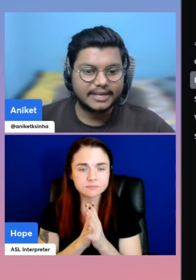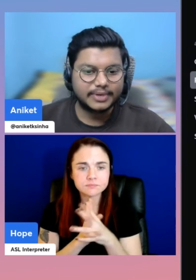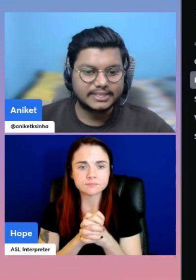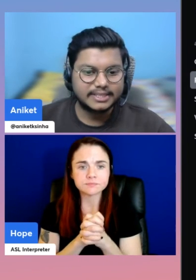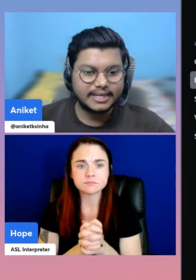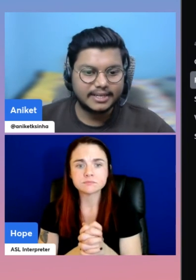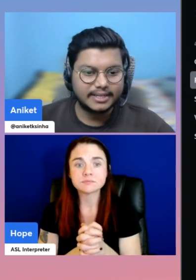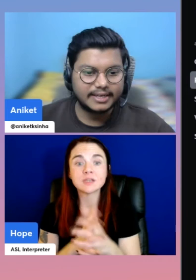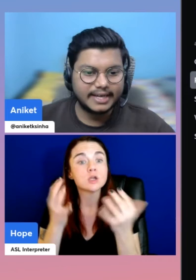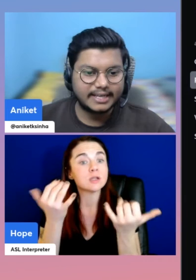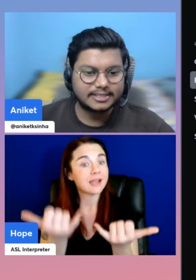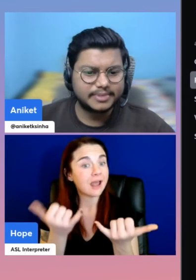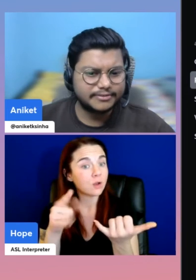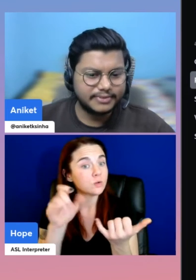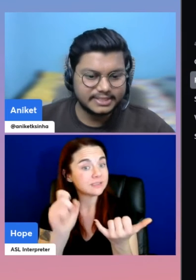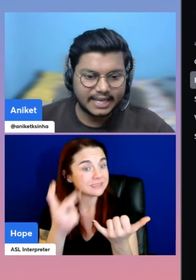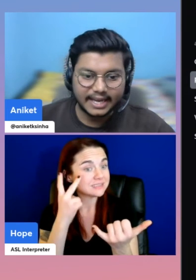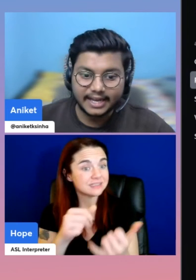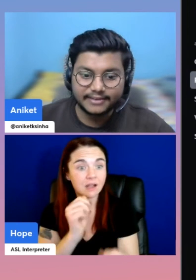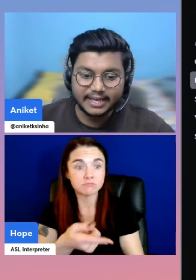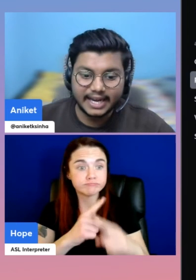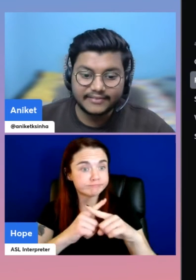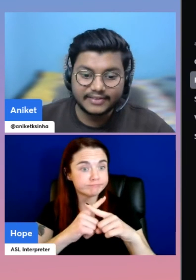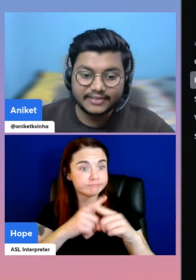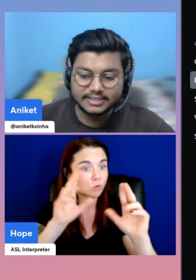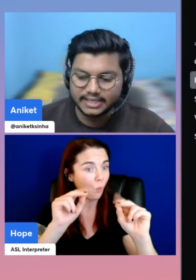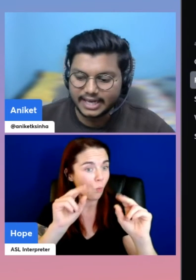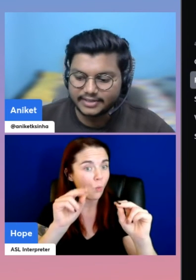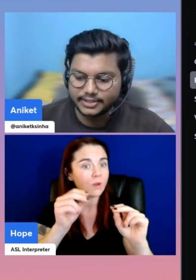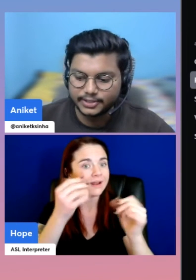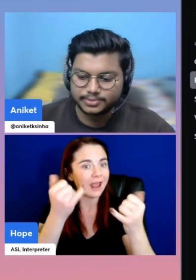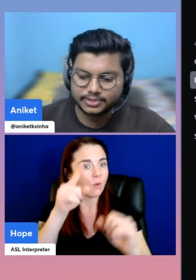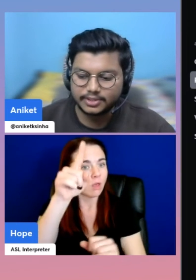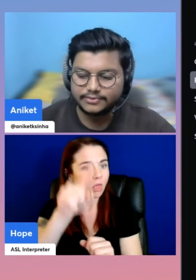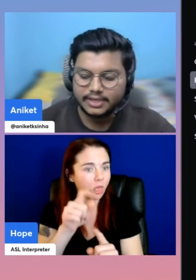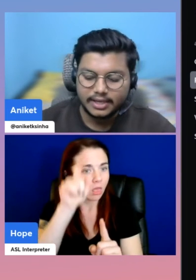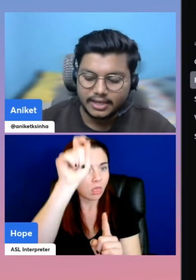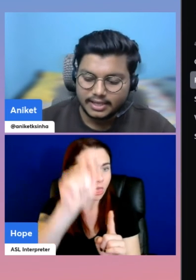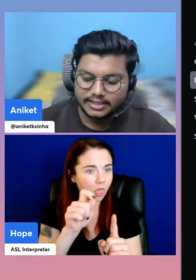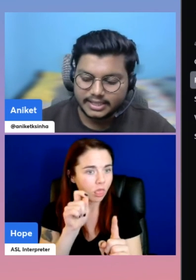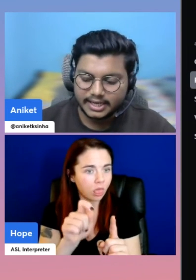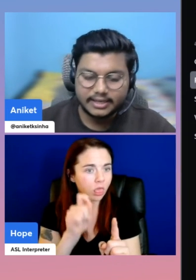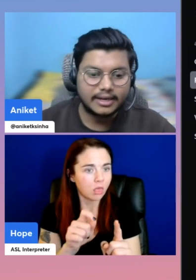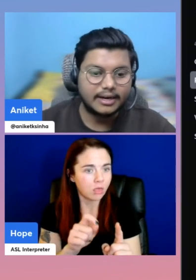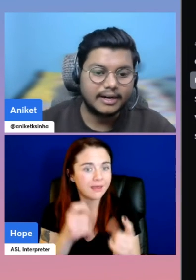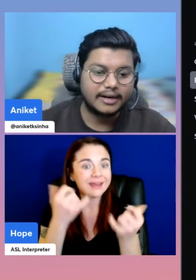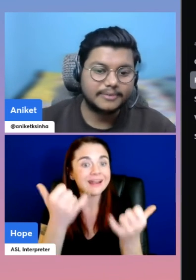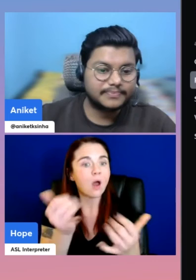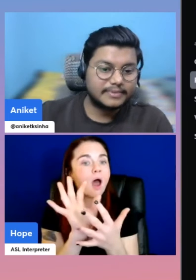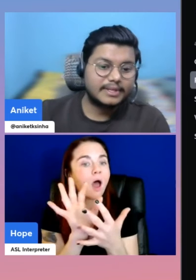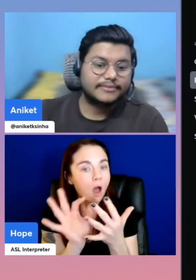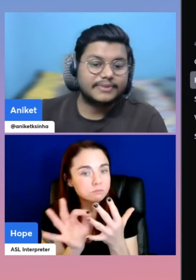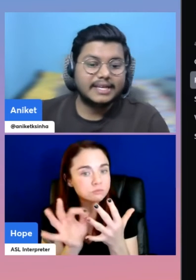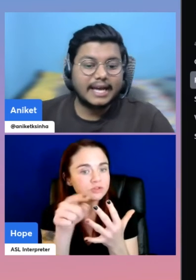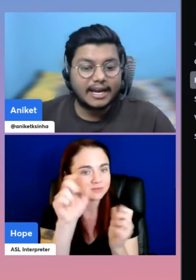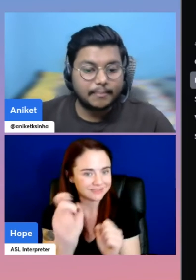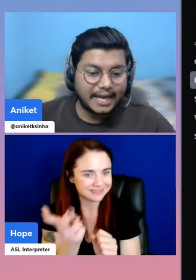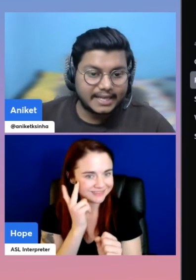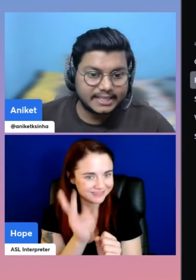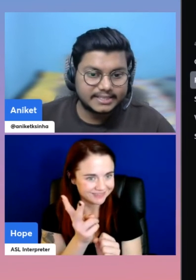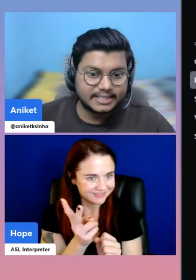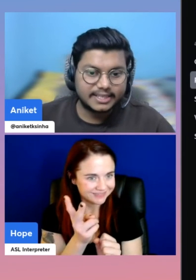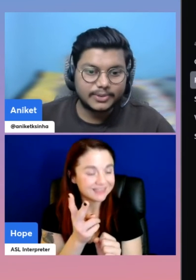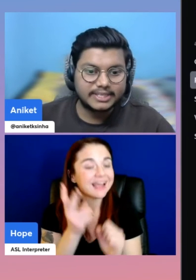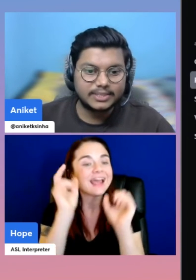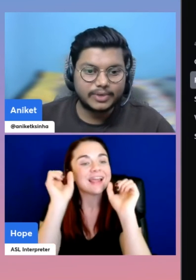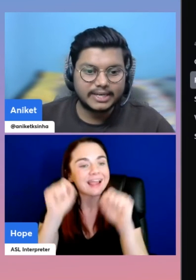Customization, and you can see that it has some different sign, and we are still having the option of that we can apply